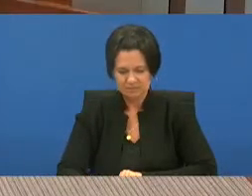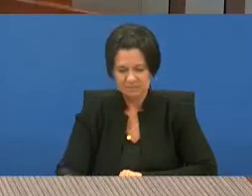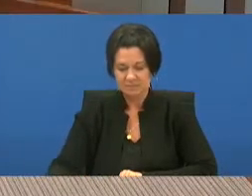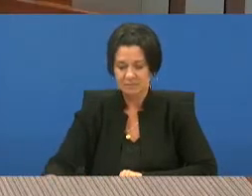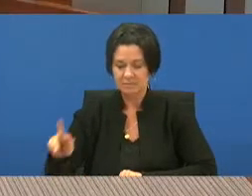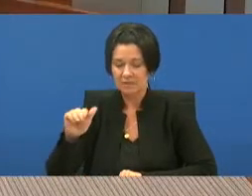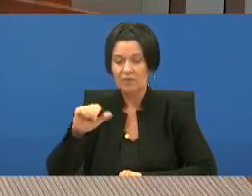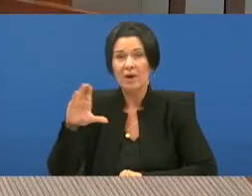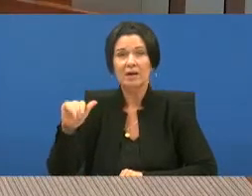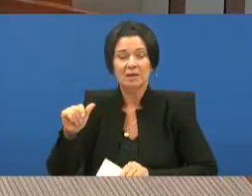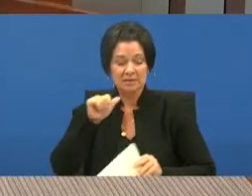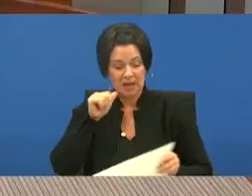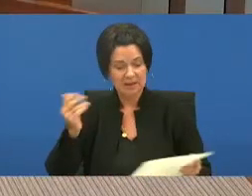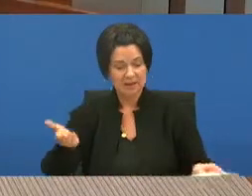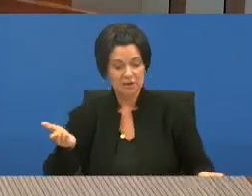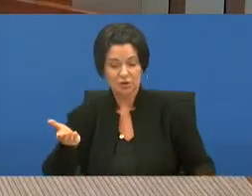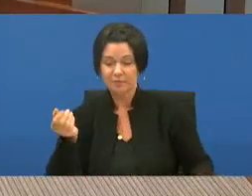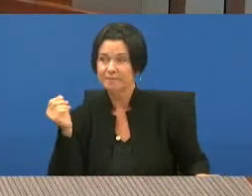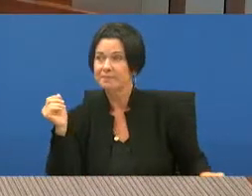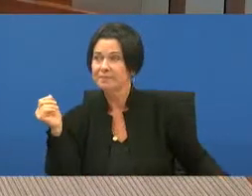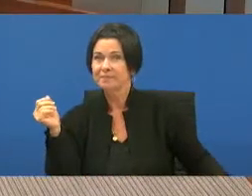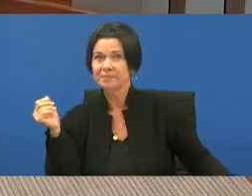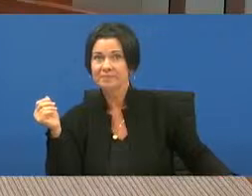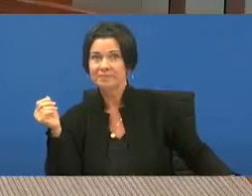Have you spoken with Councilwoman Rocca?